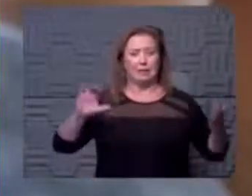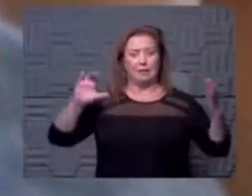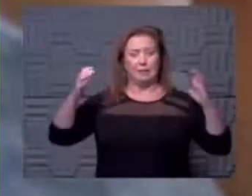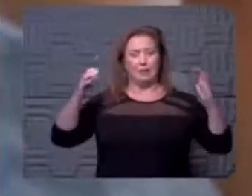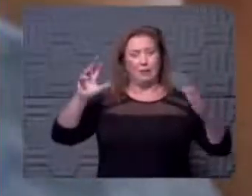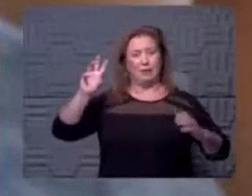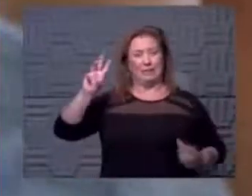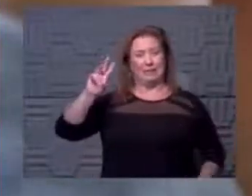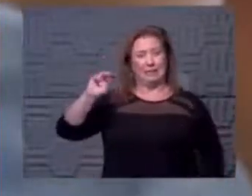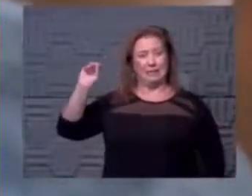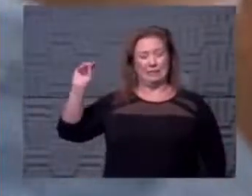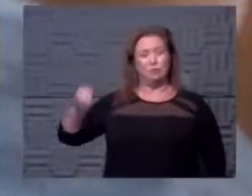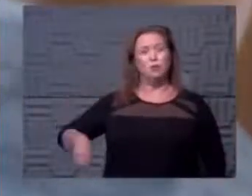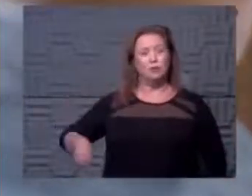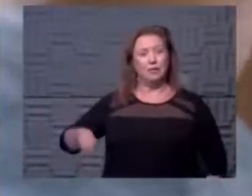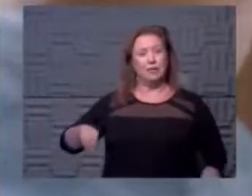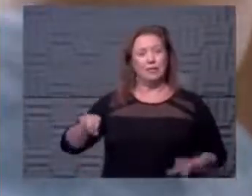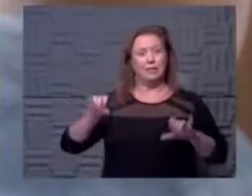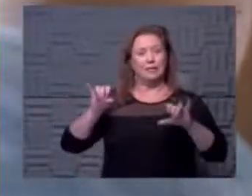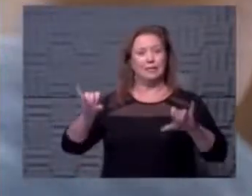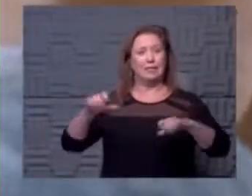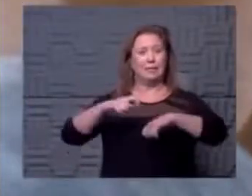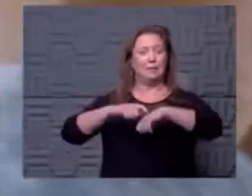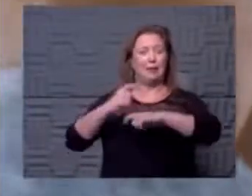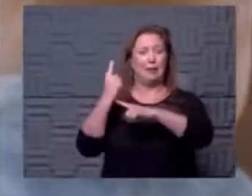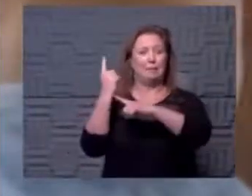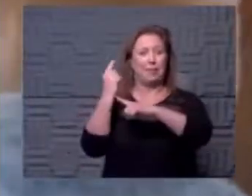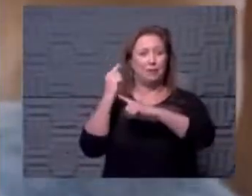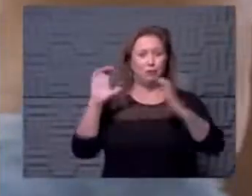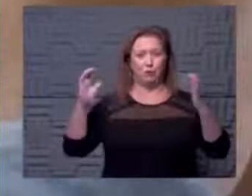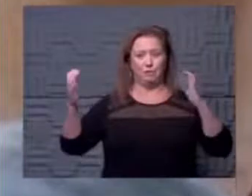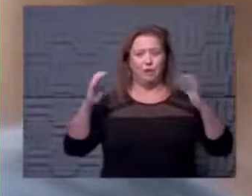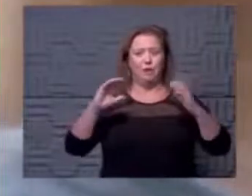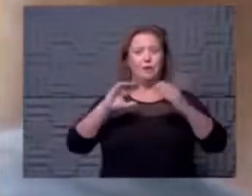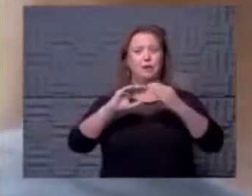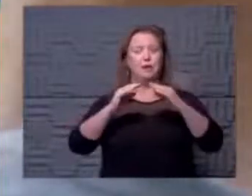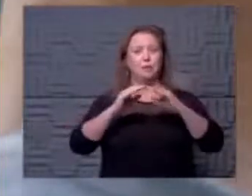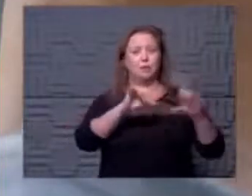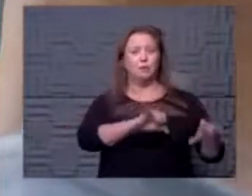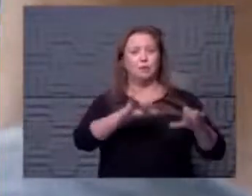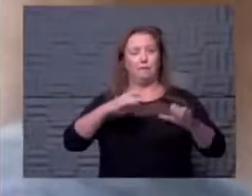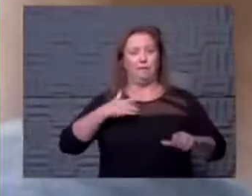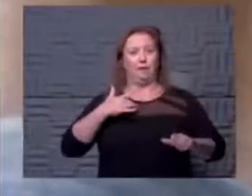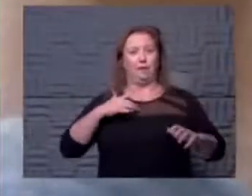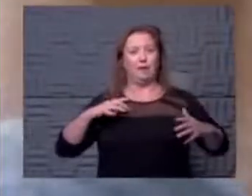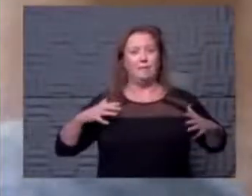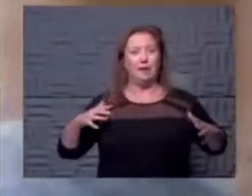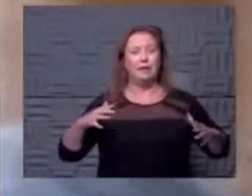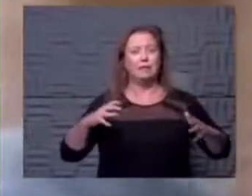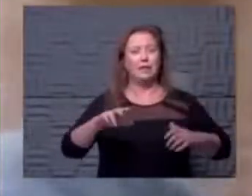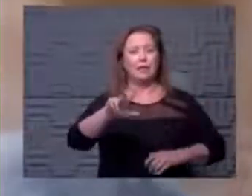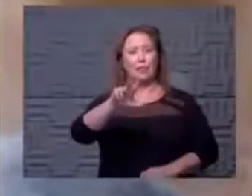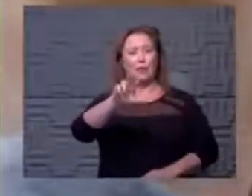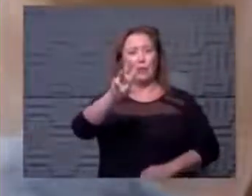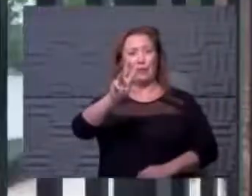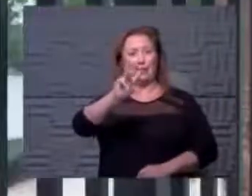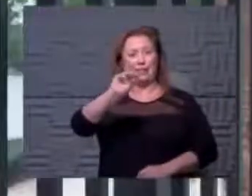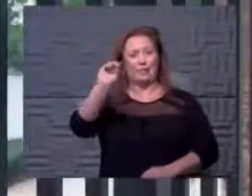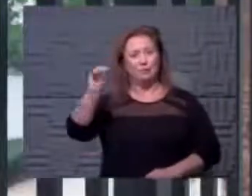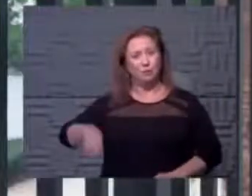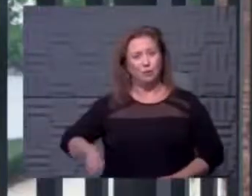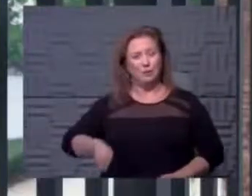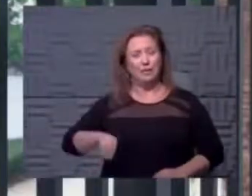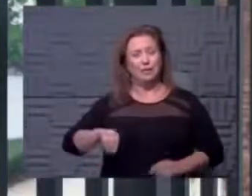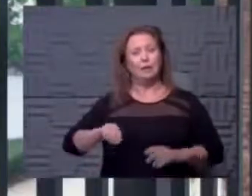to 6% at the same time last year. The numbers are similar for feelings of anxiety.